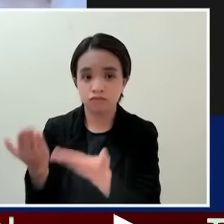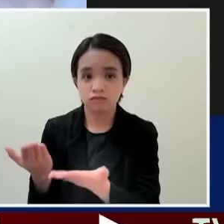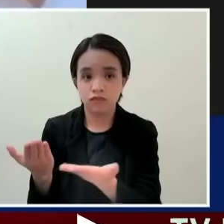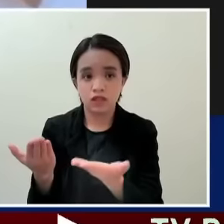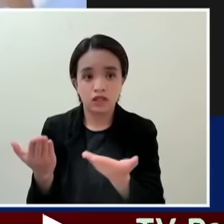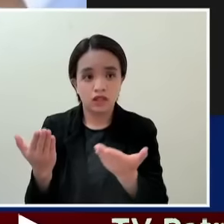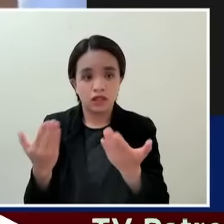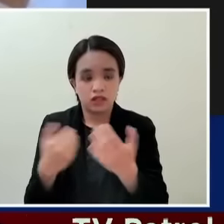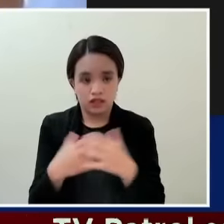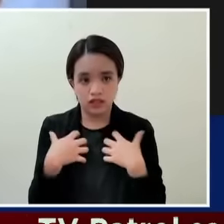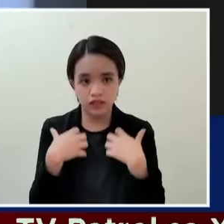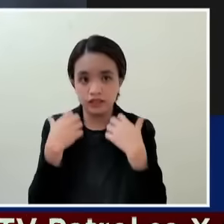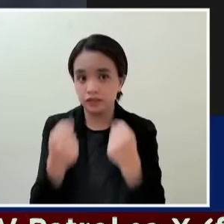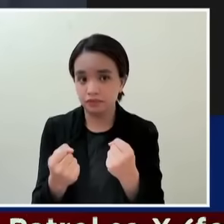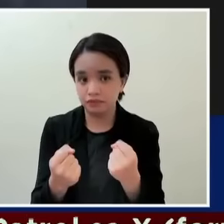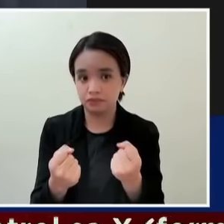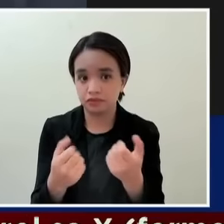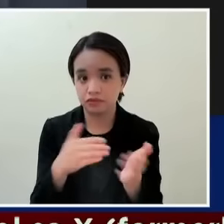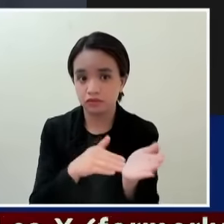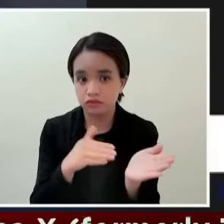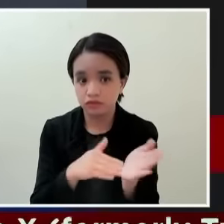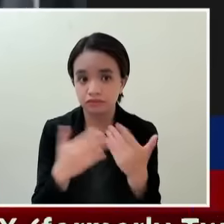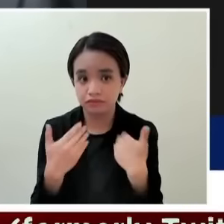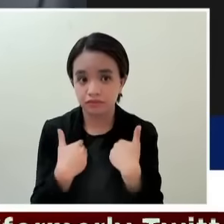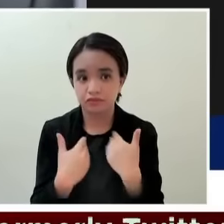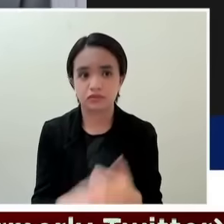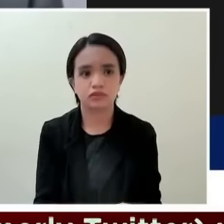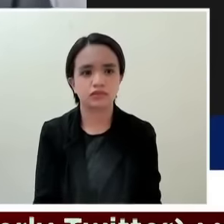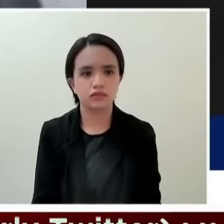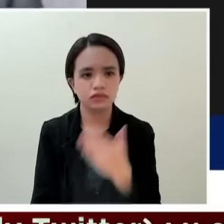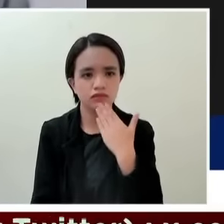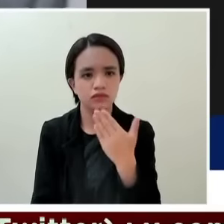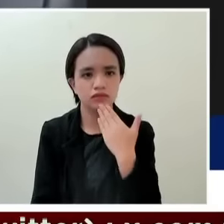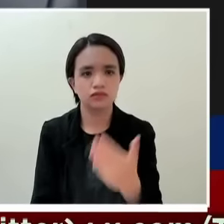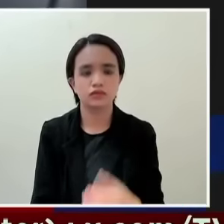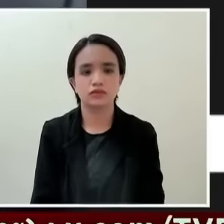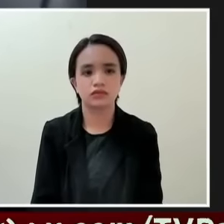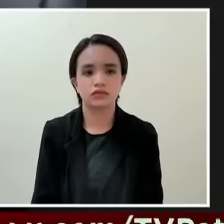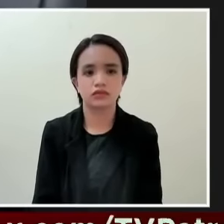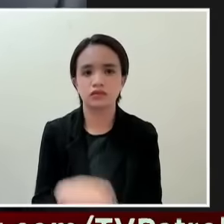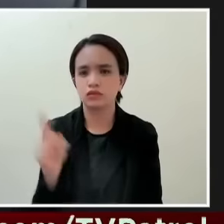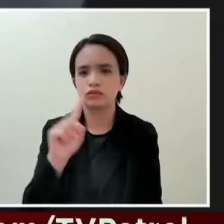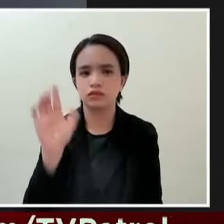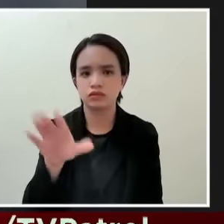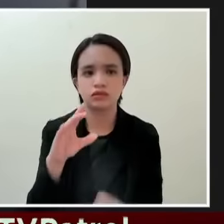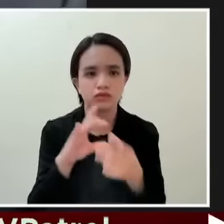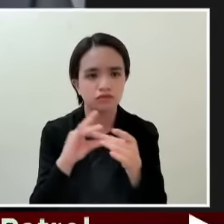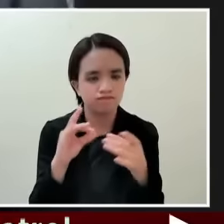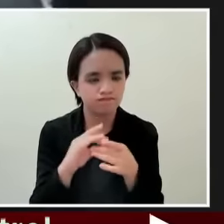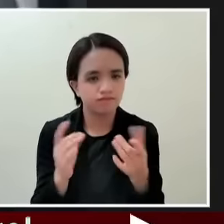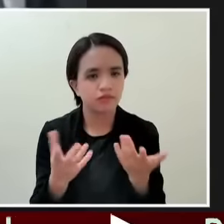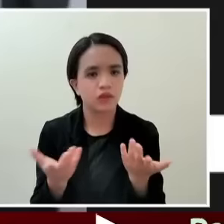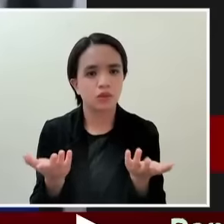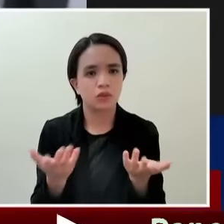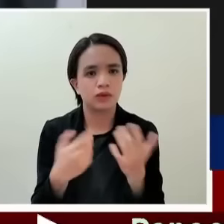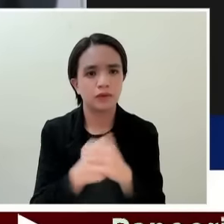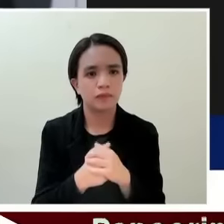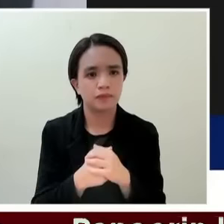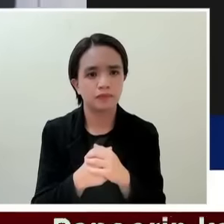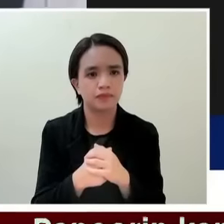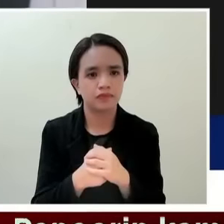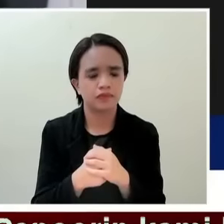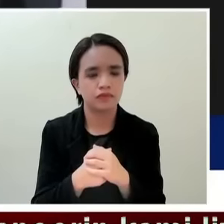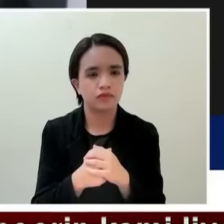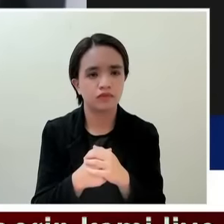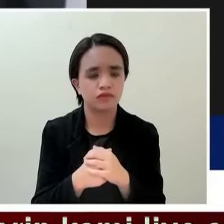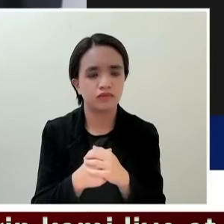message? No message. Thank you. Thank you very much, everyone. Ano po ang overall reaction na dito? Well, number one, no, tapos